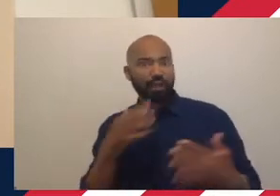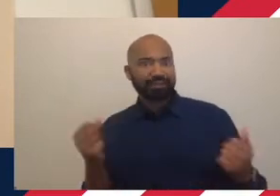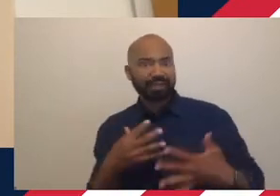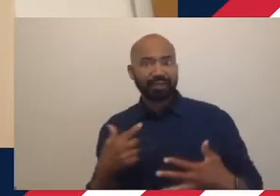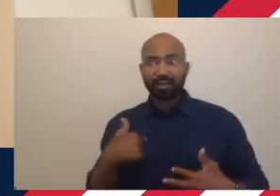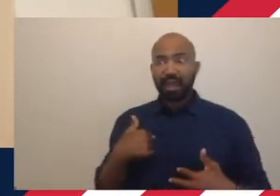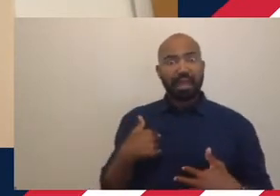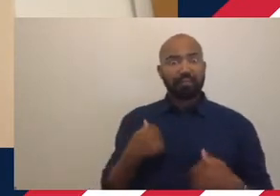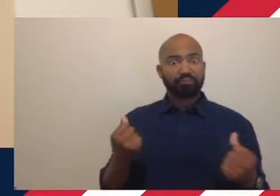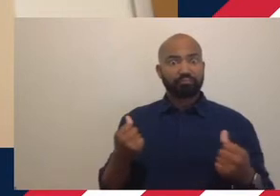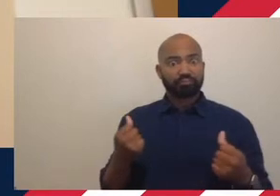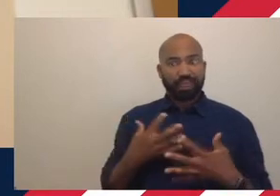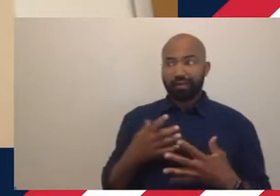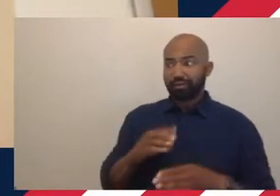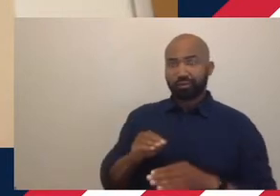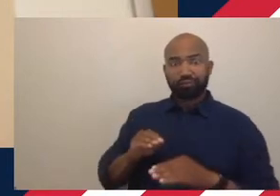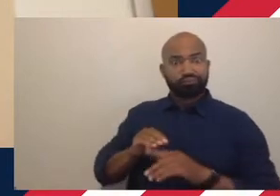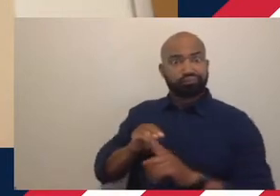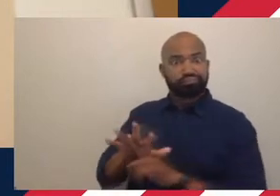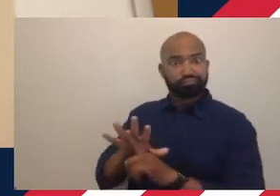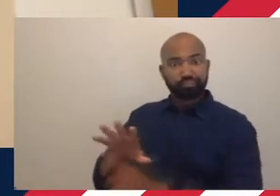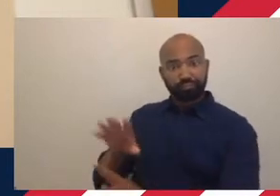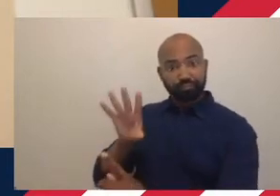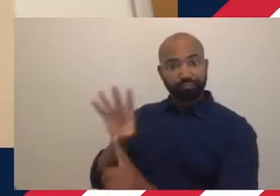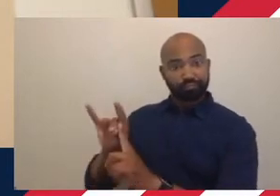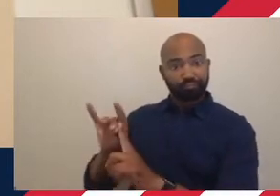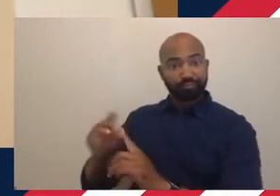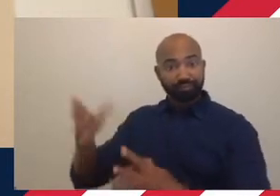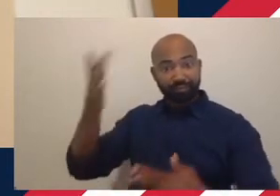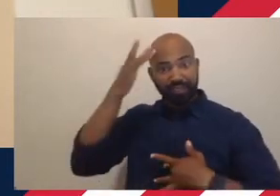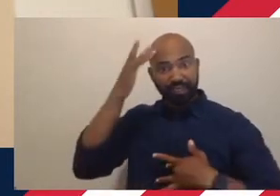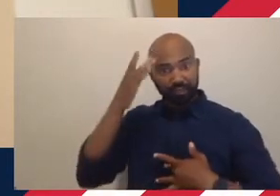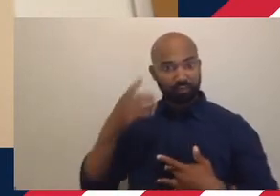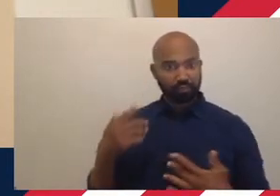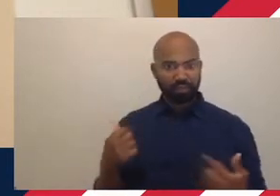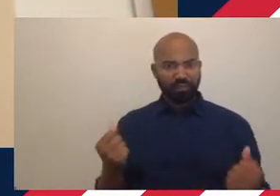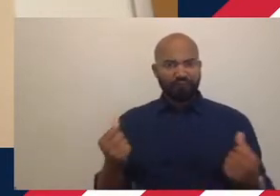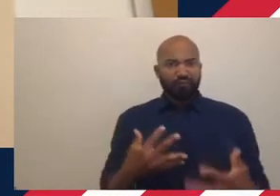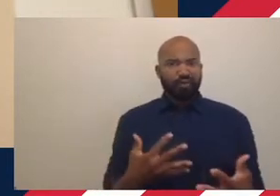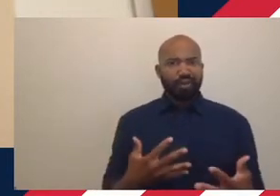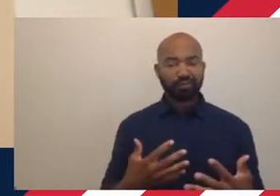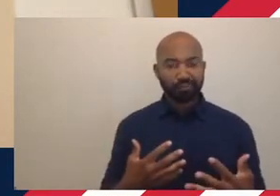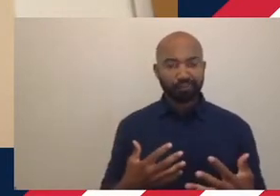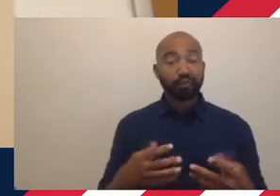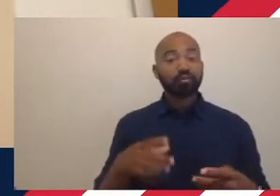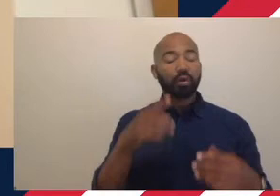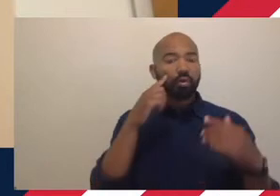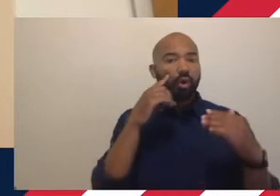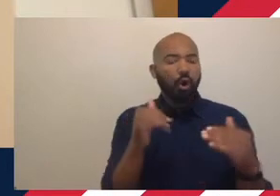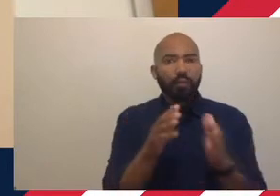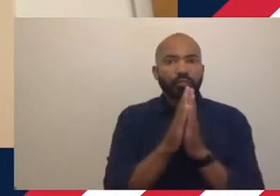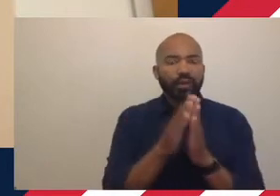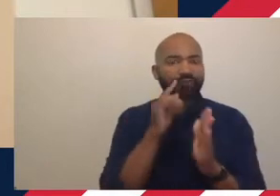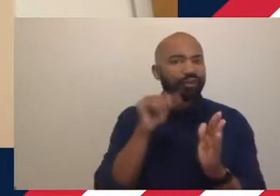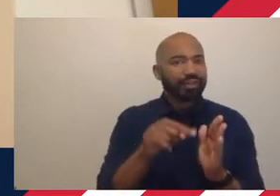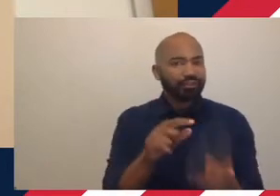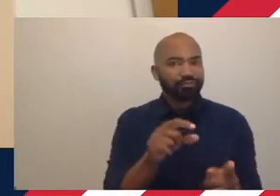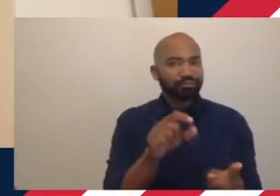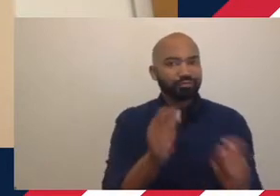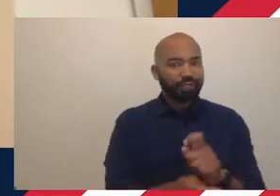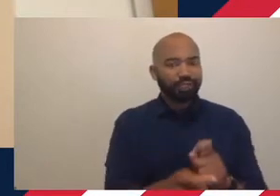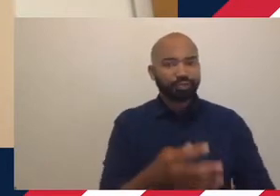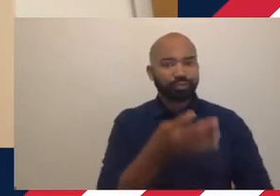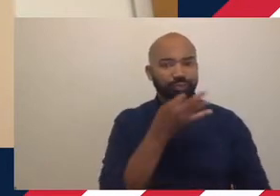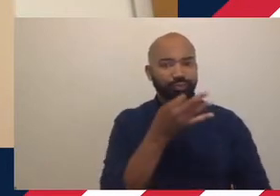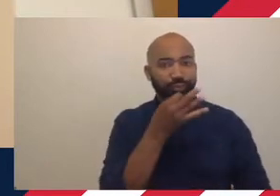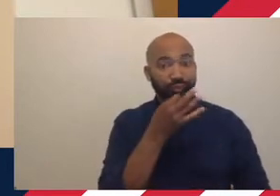since. I continue to hope and pray for this change for the better. I'm lucky I'm part of a union. By